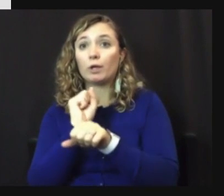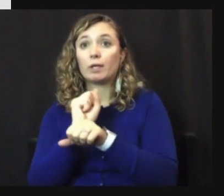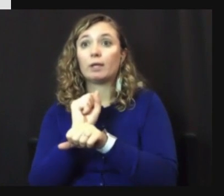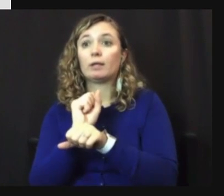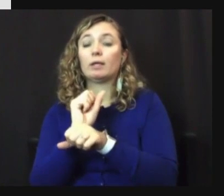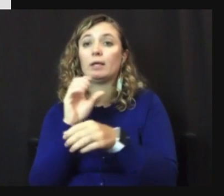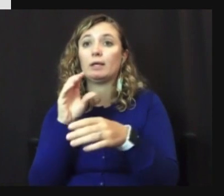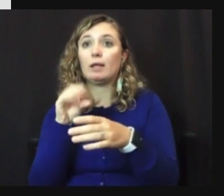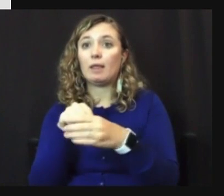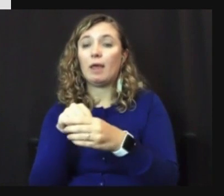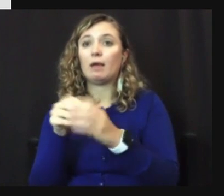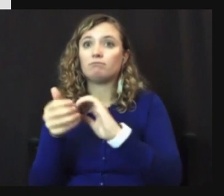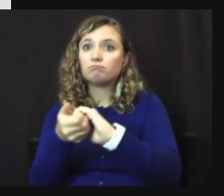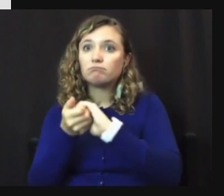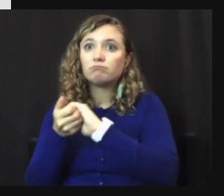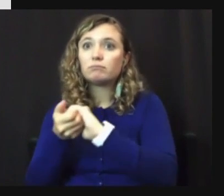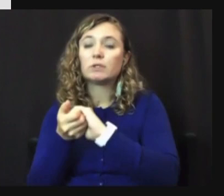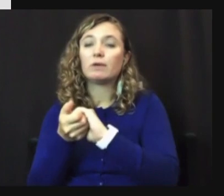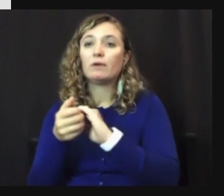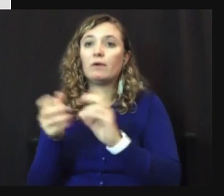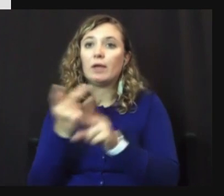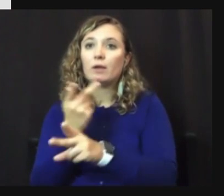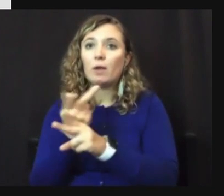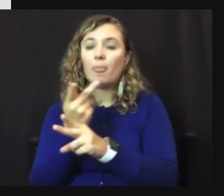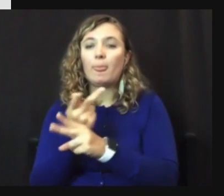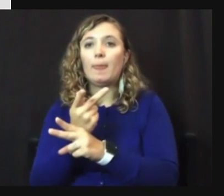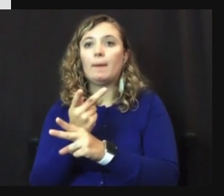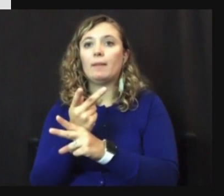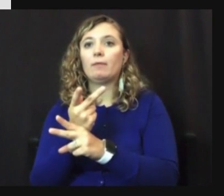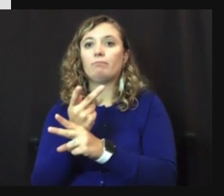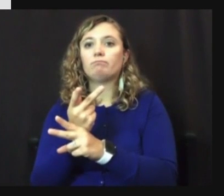what works best for the person to get those sensory needs met.